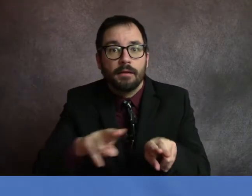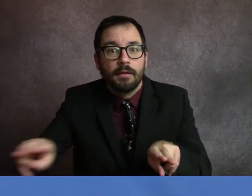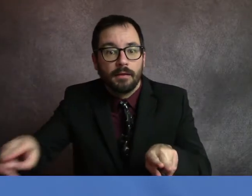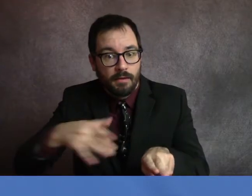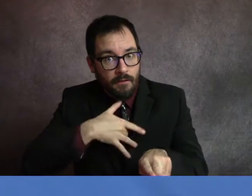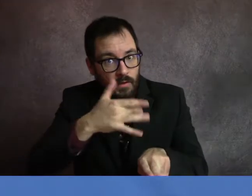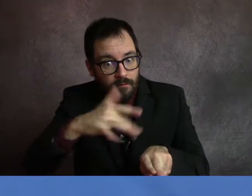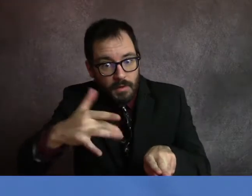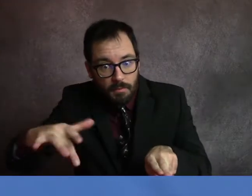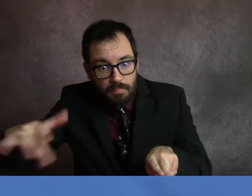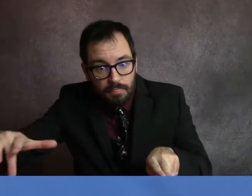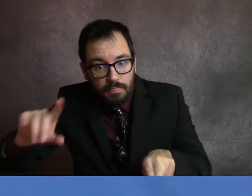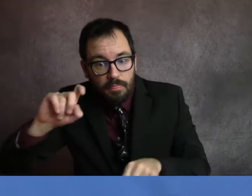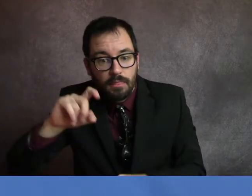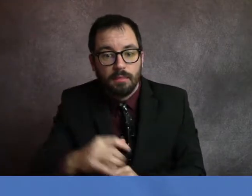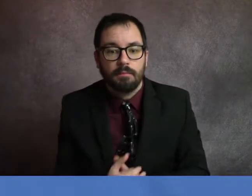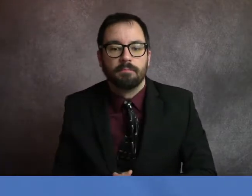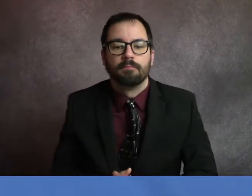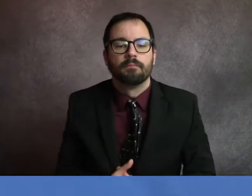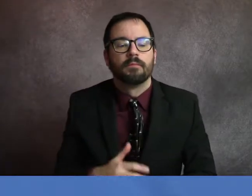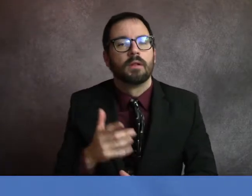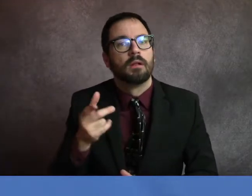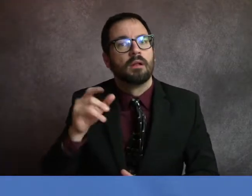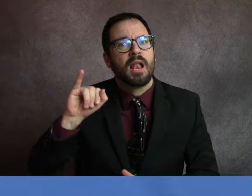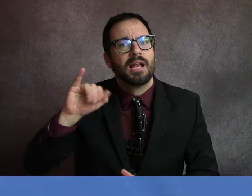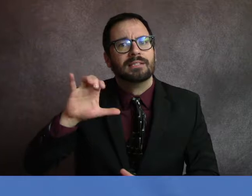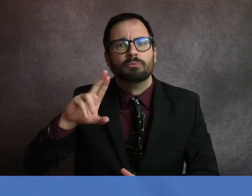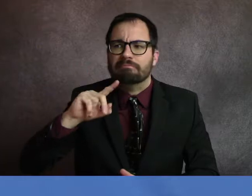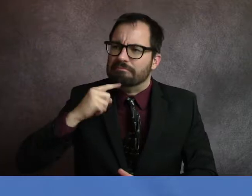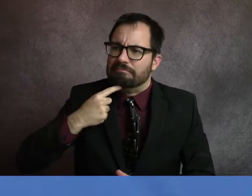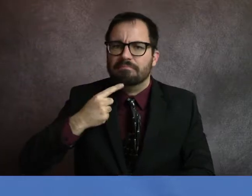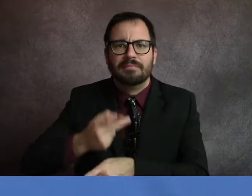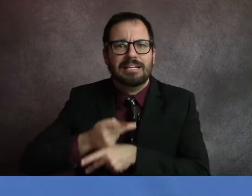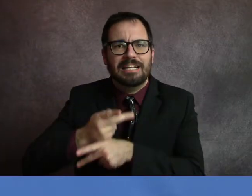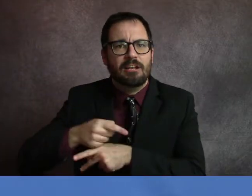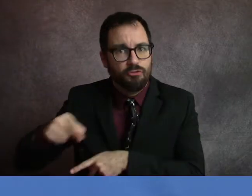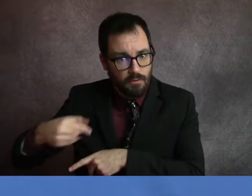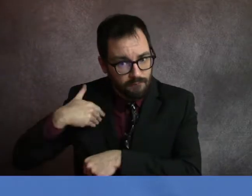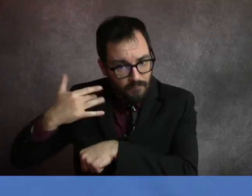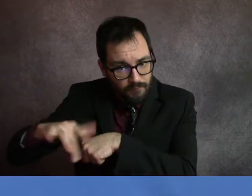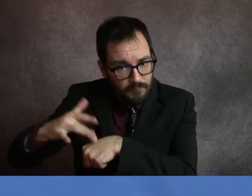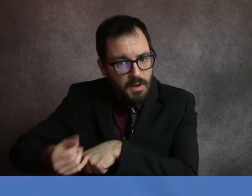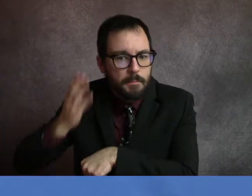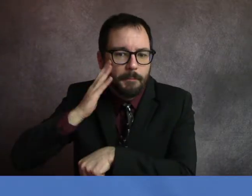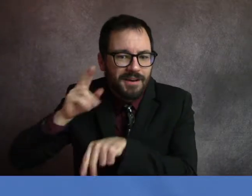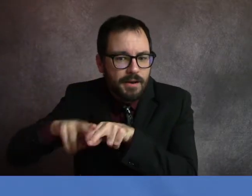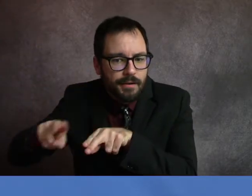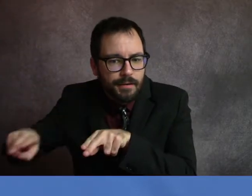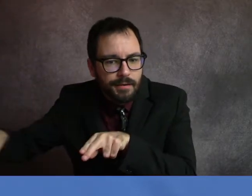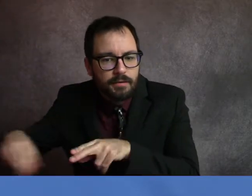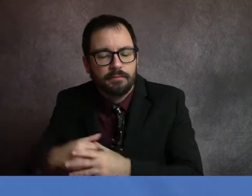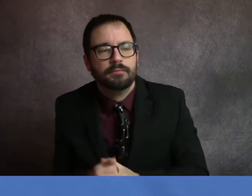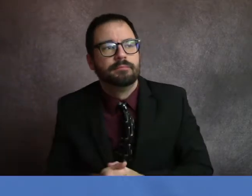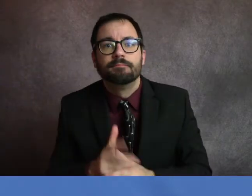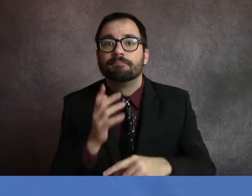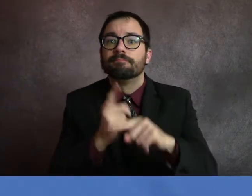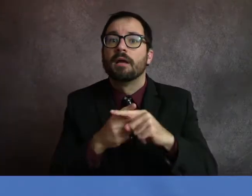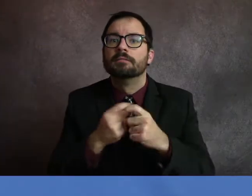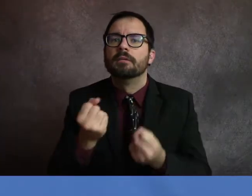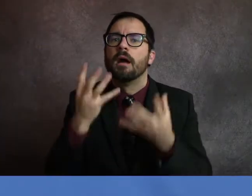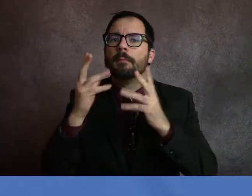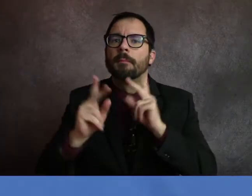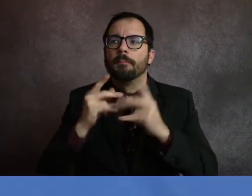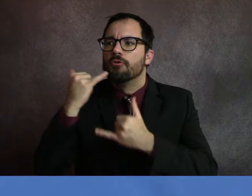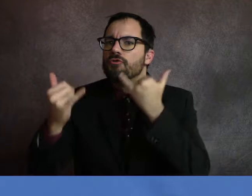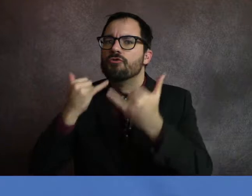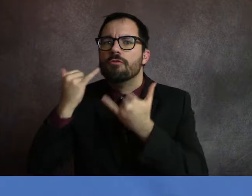beds, the total occupancy in our intensive care units, and we're also seeing increase in activity in our Boston EMS calls, our 911